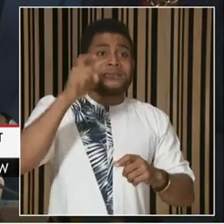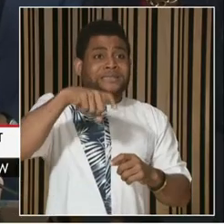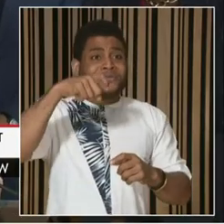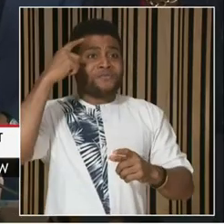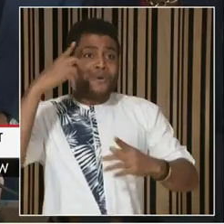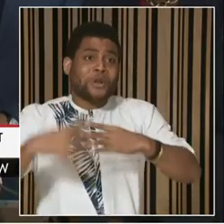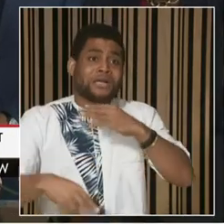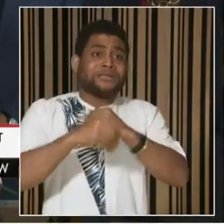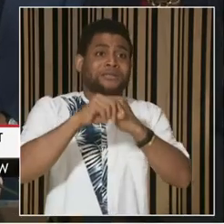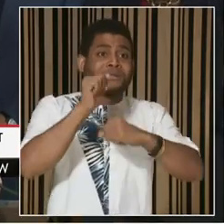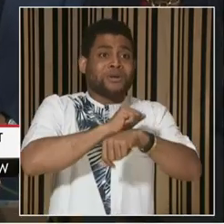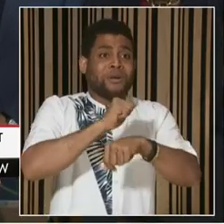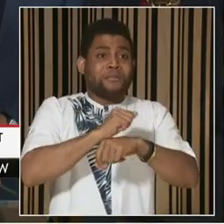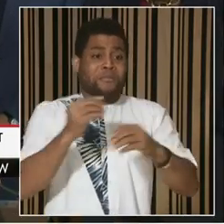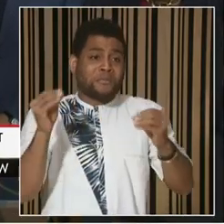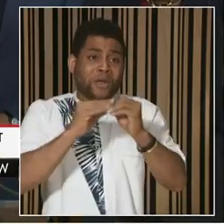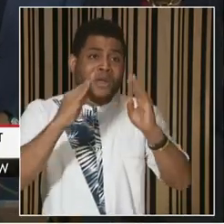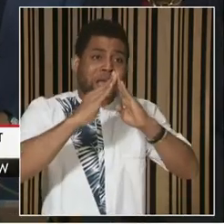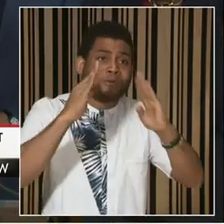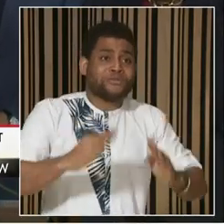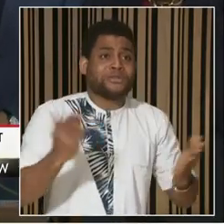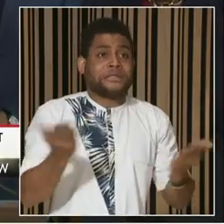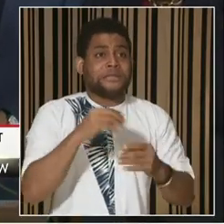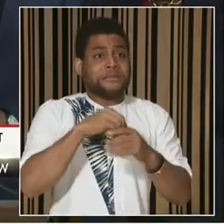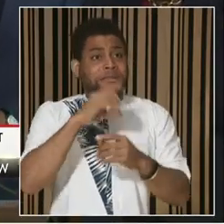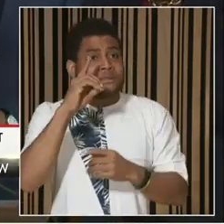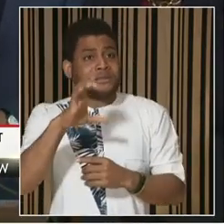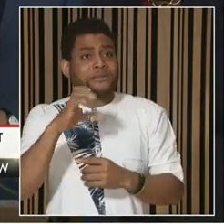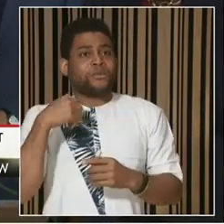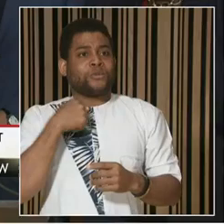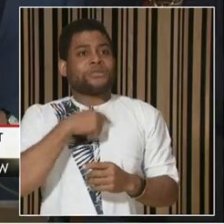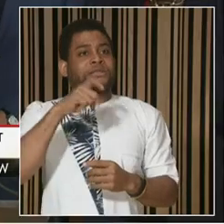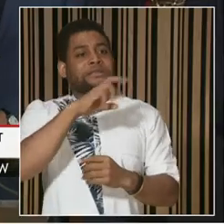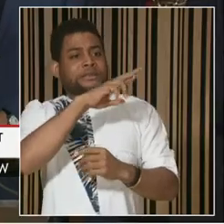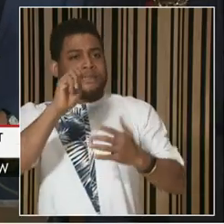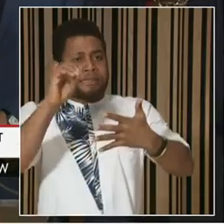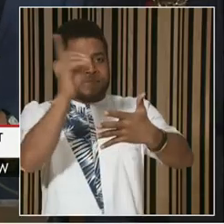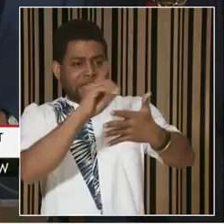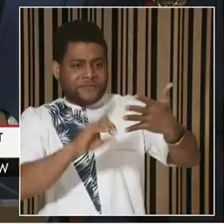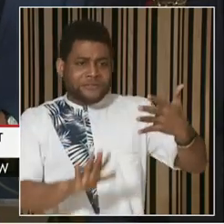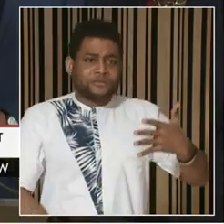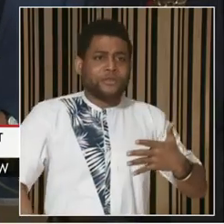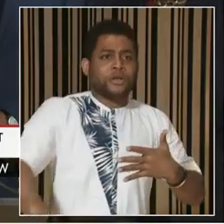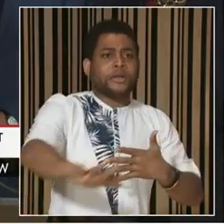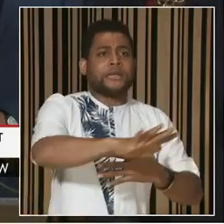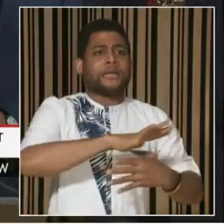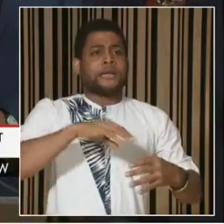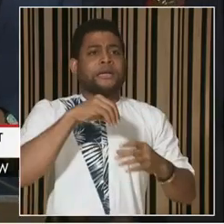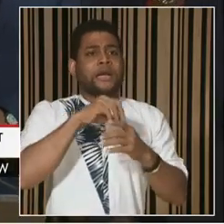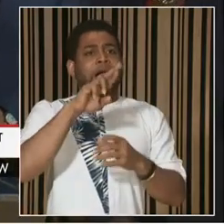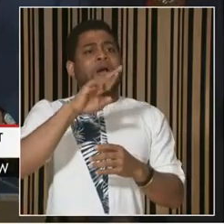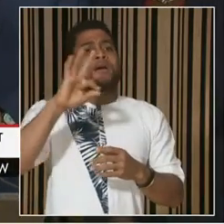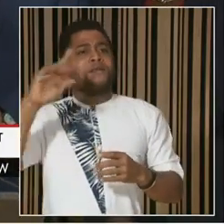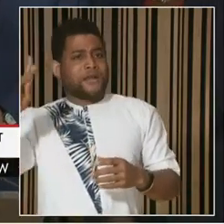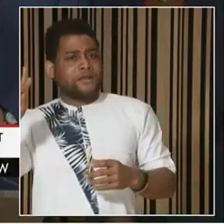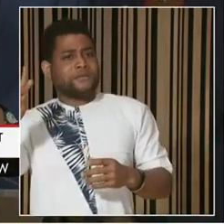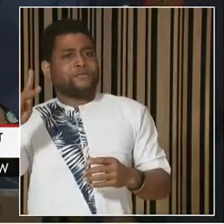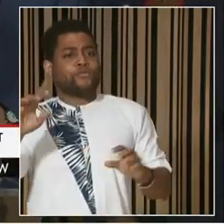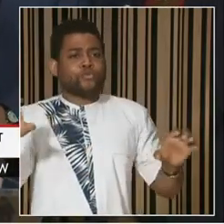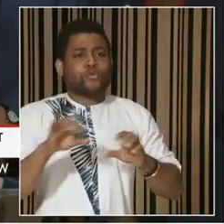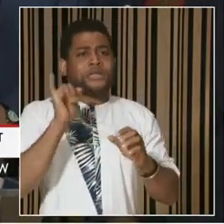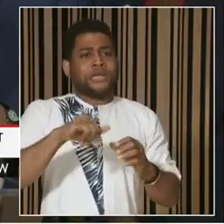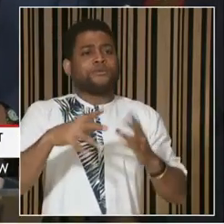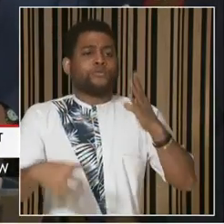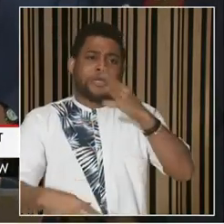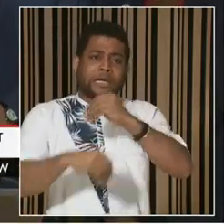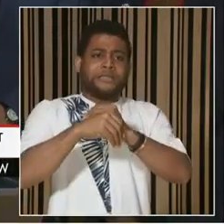in the district, and we need to be able to redevelop RFK to do exactly that. So the two uses that we are funding in